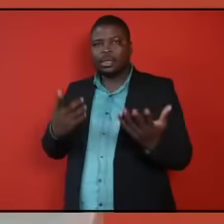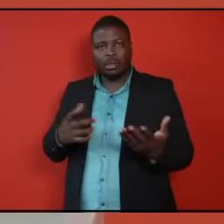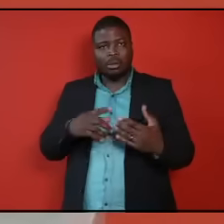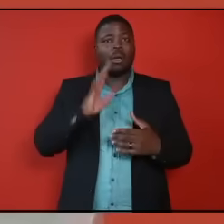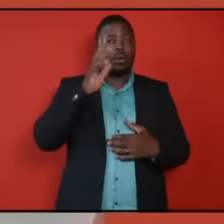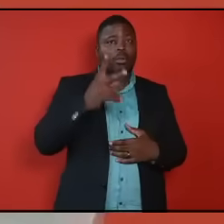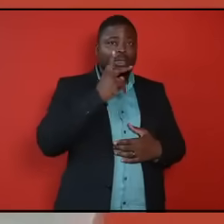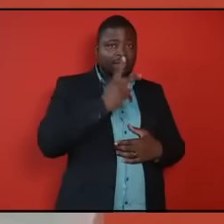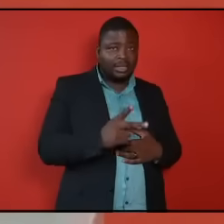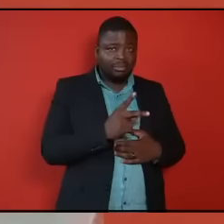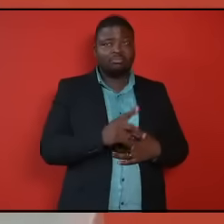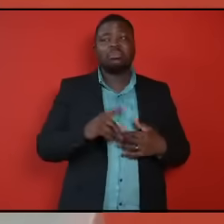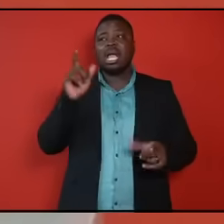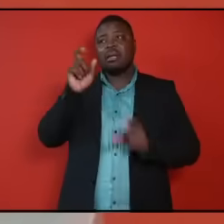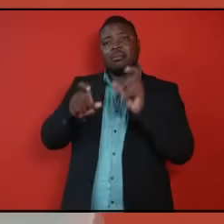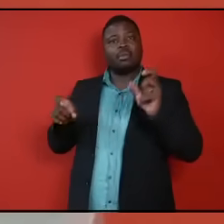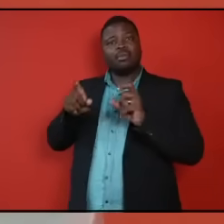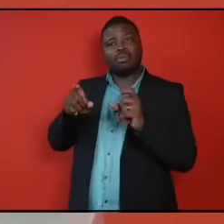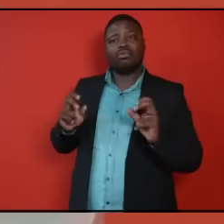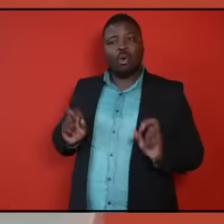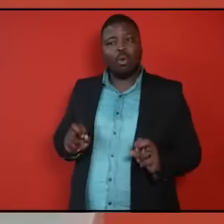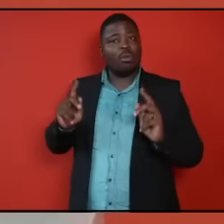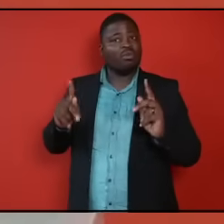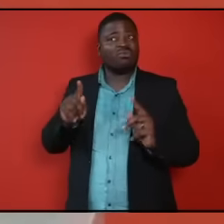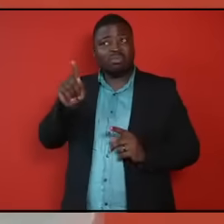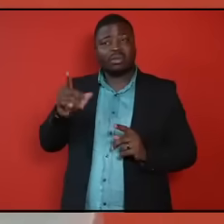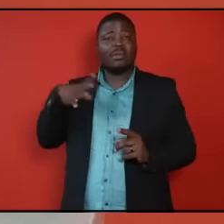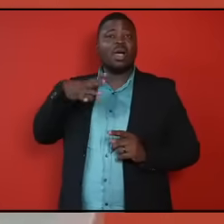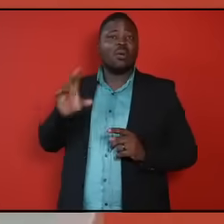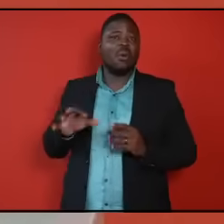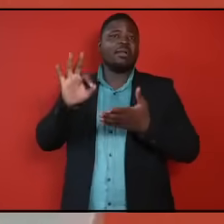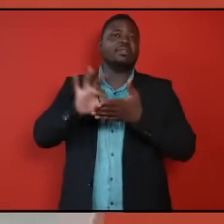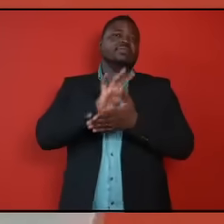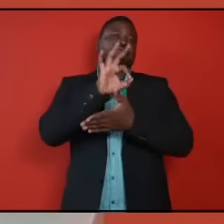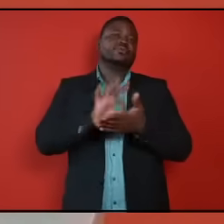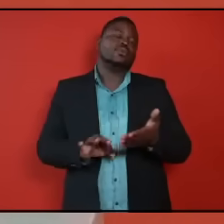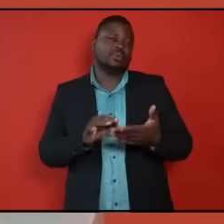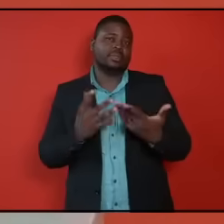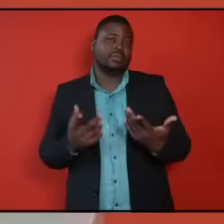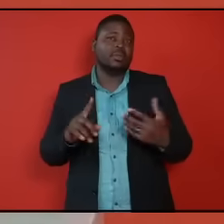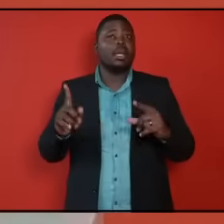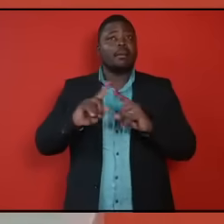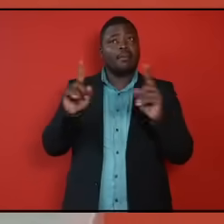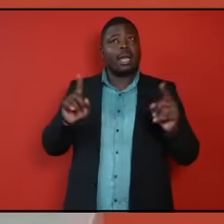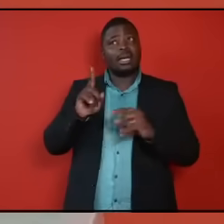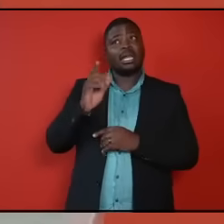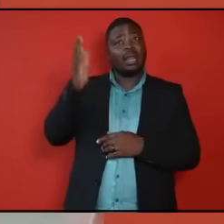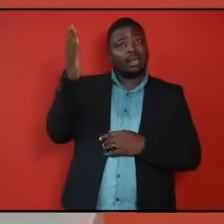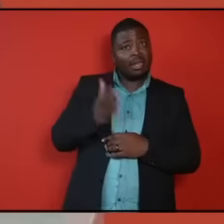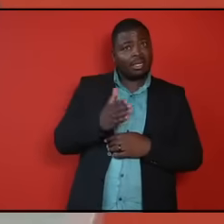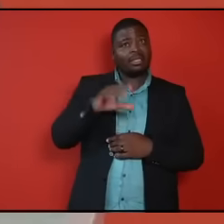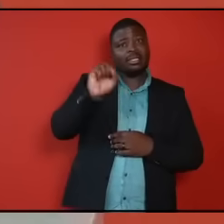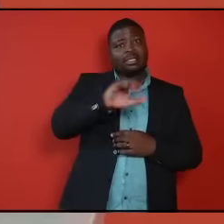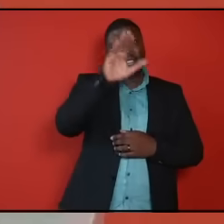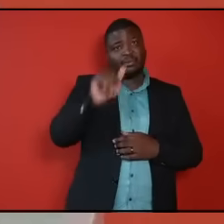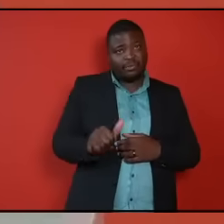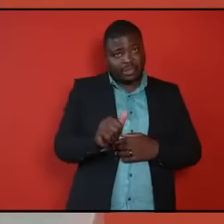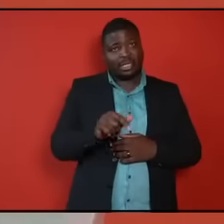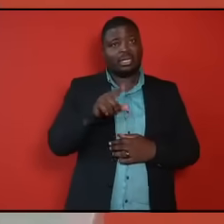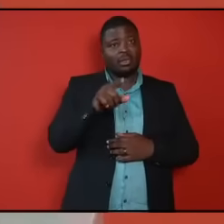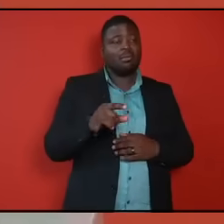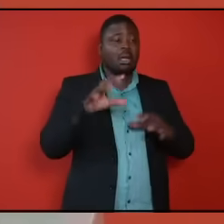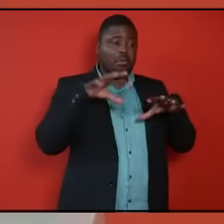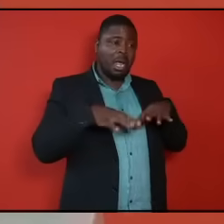start acting because they want votes. So let South Africa take advantage and say, we're going to use this